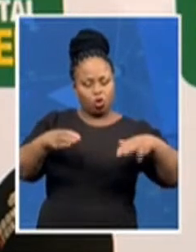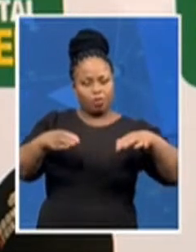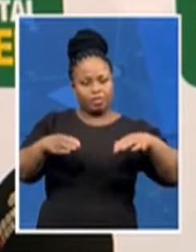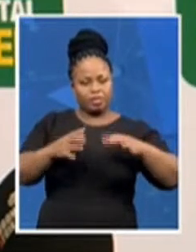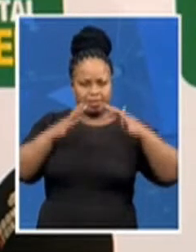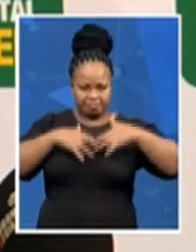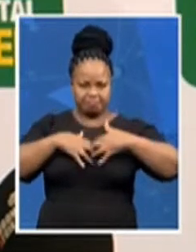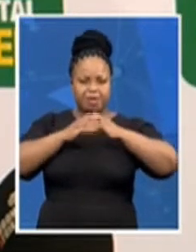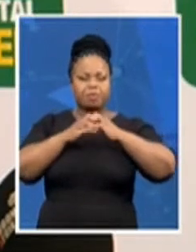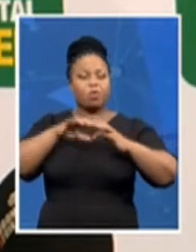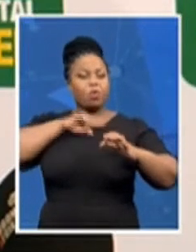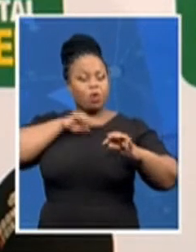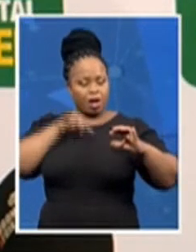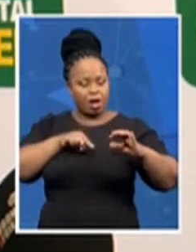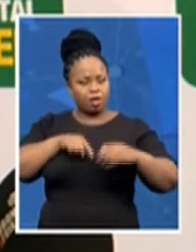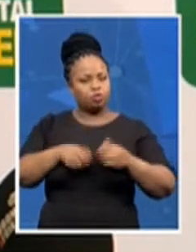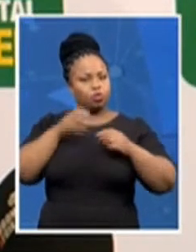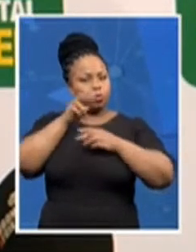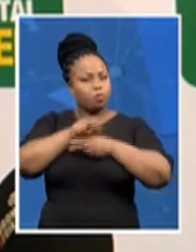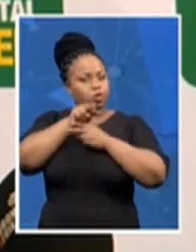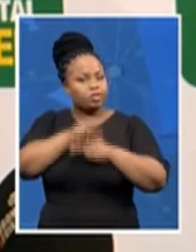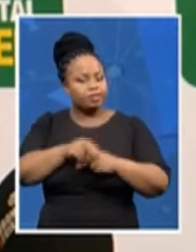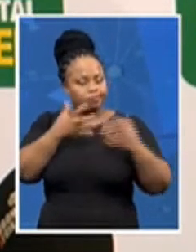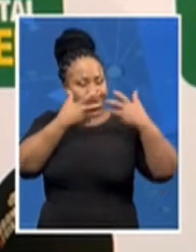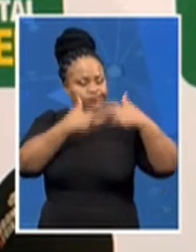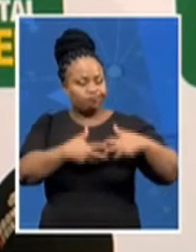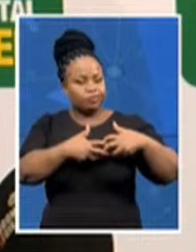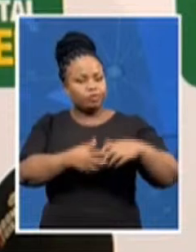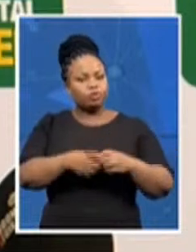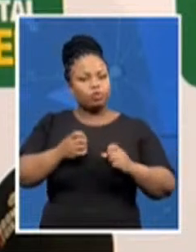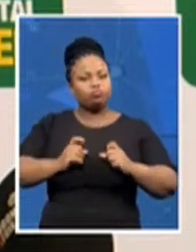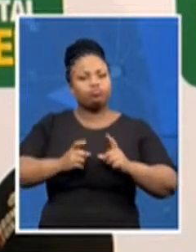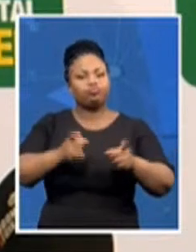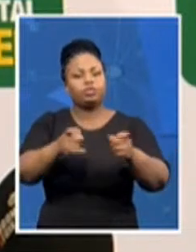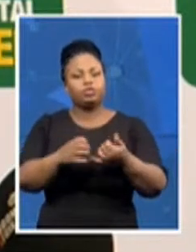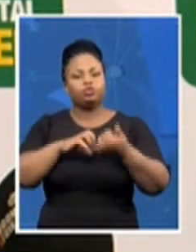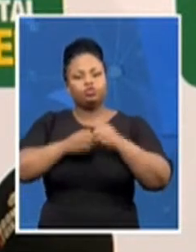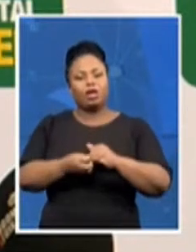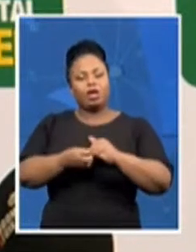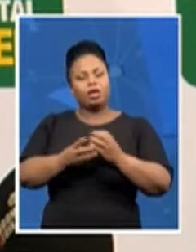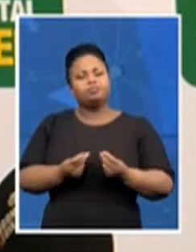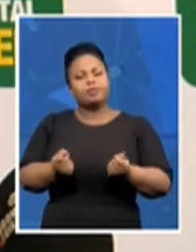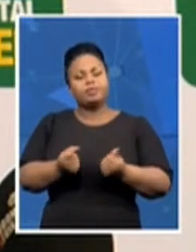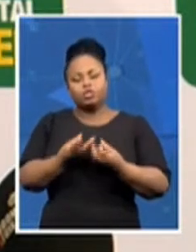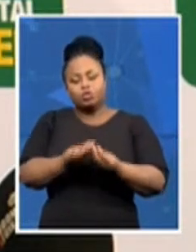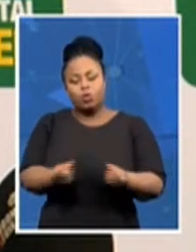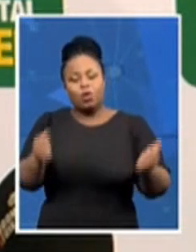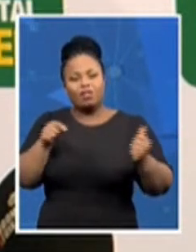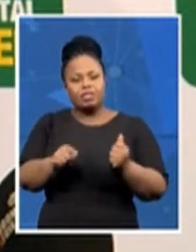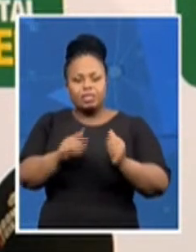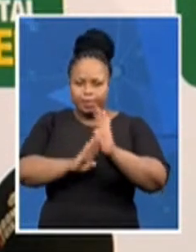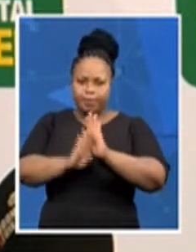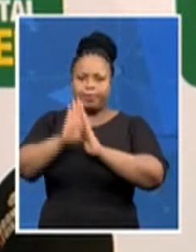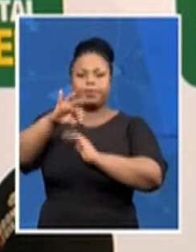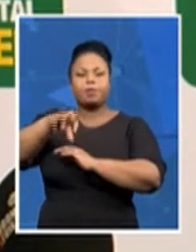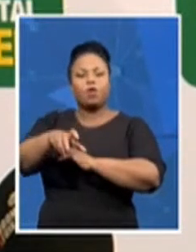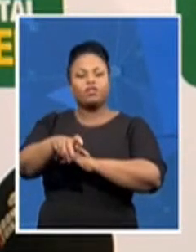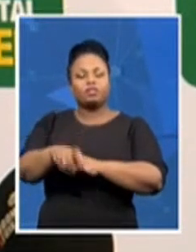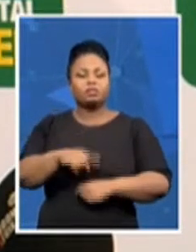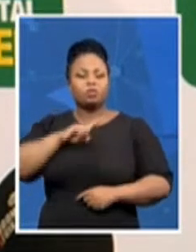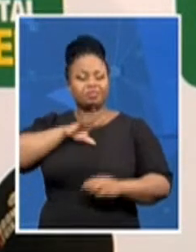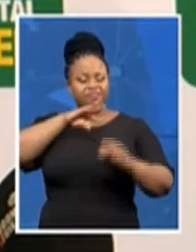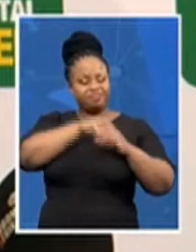fast-track integrated response and recovery in the province. This includes planning, implementing